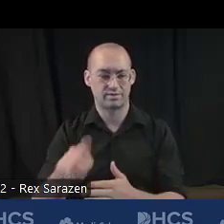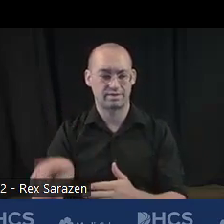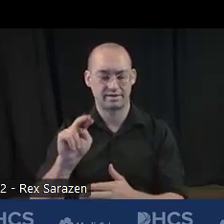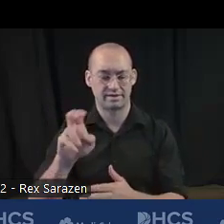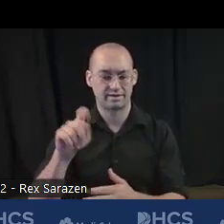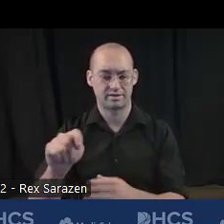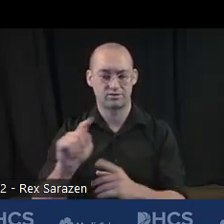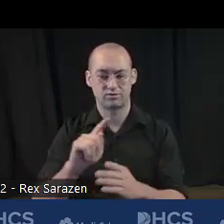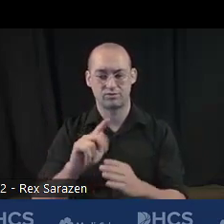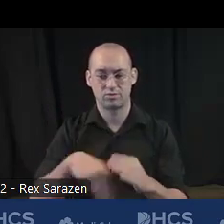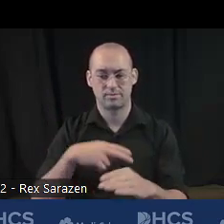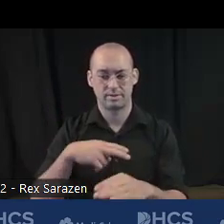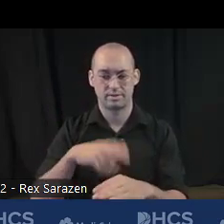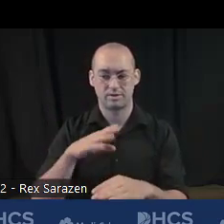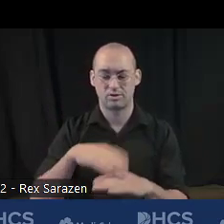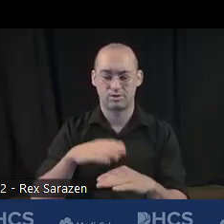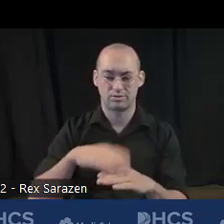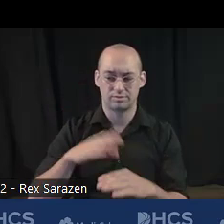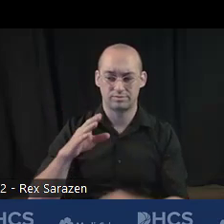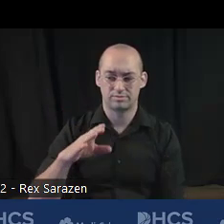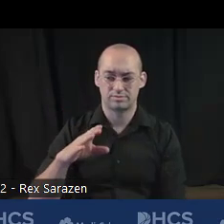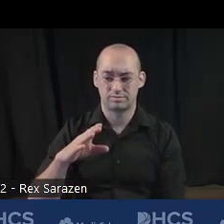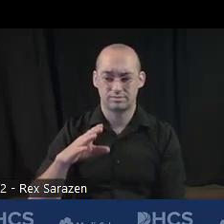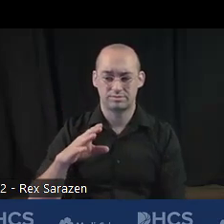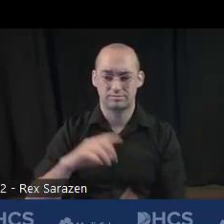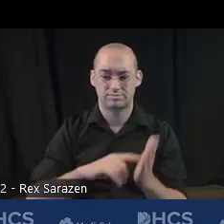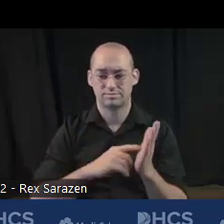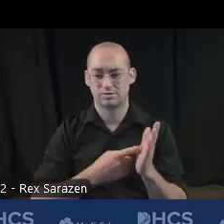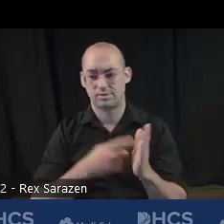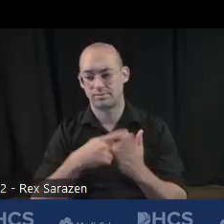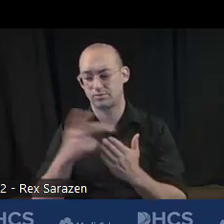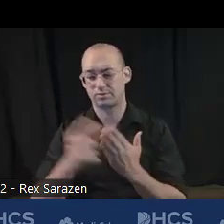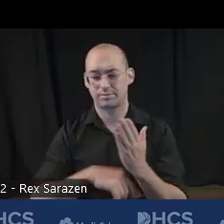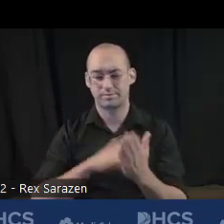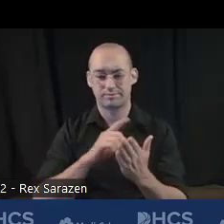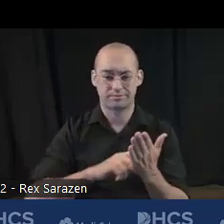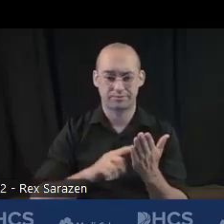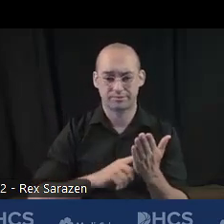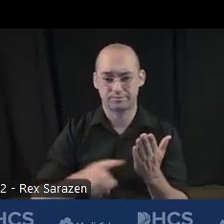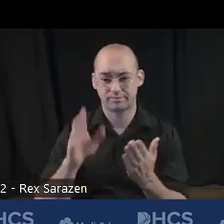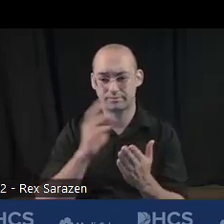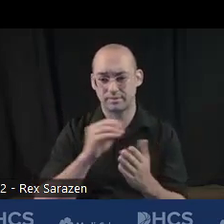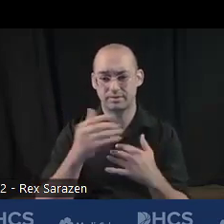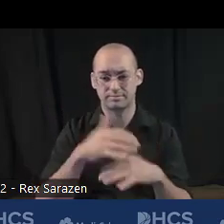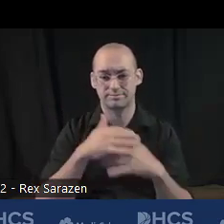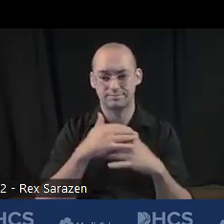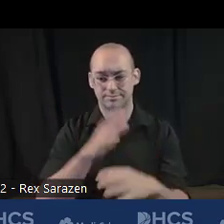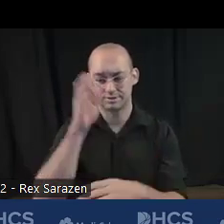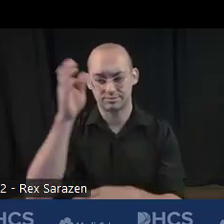regularly on initial program design and implementation